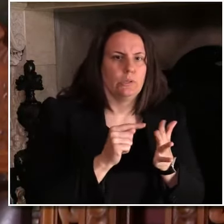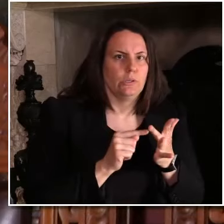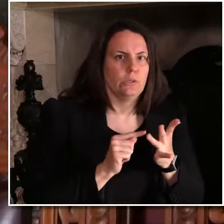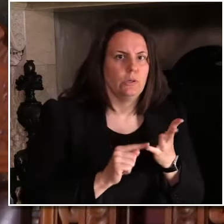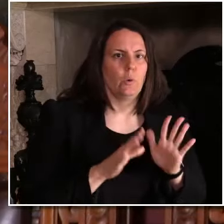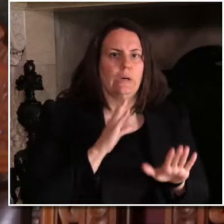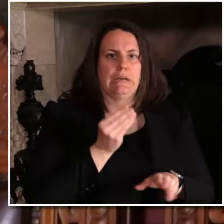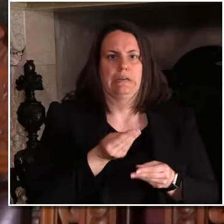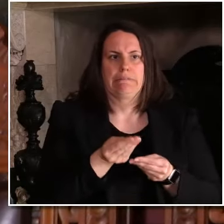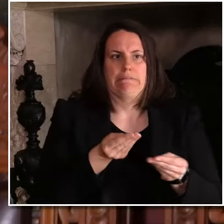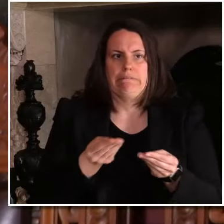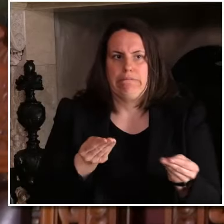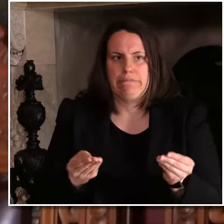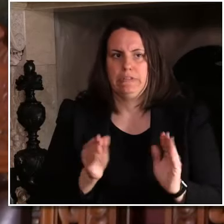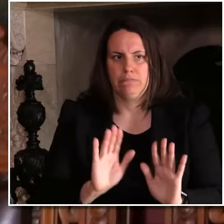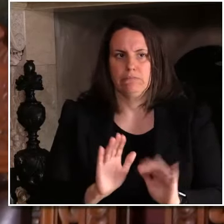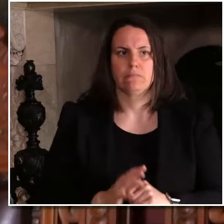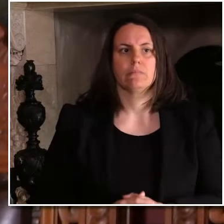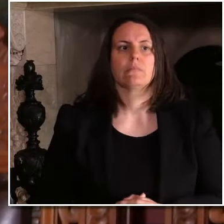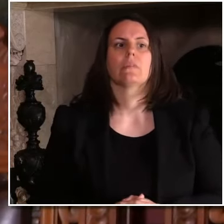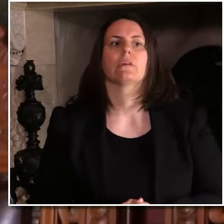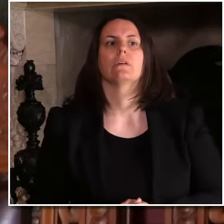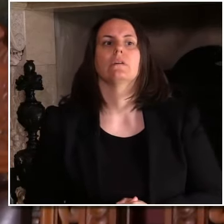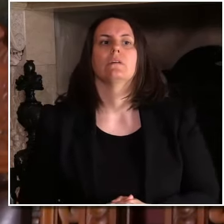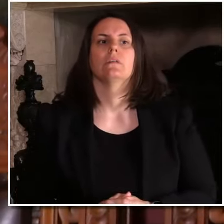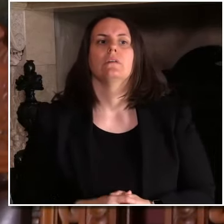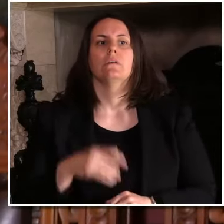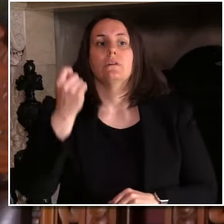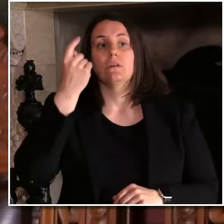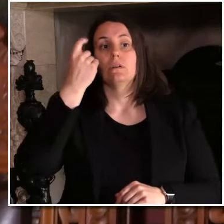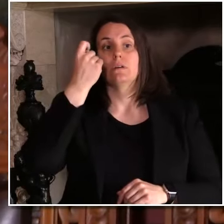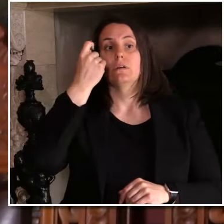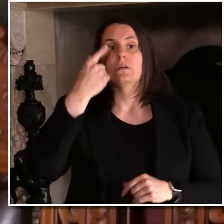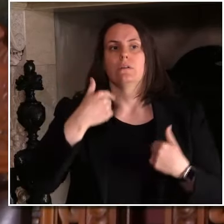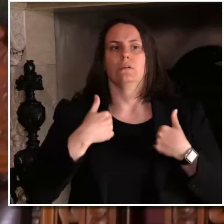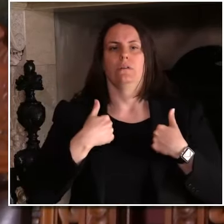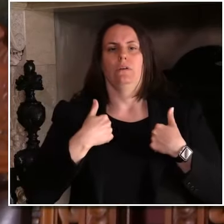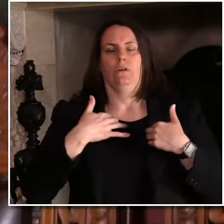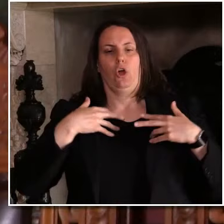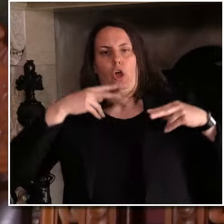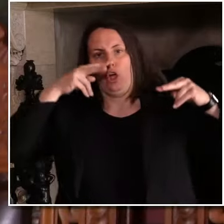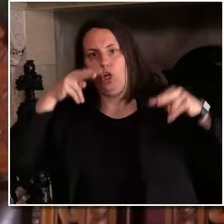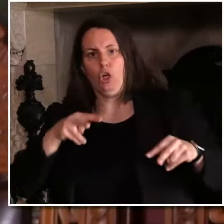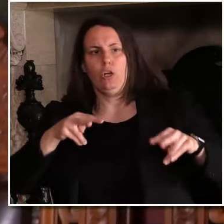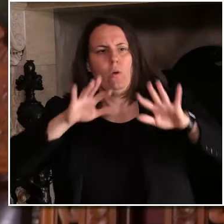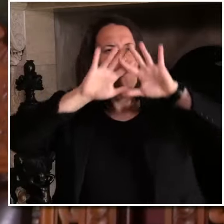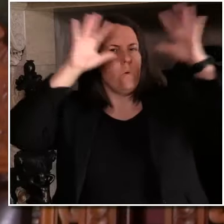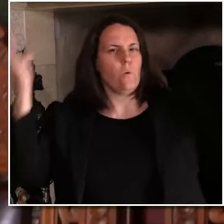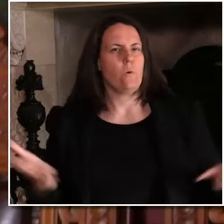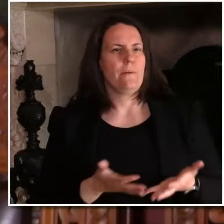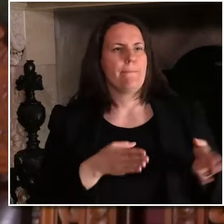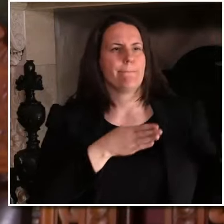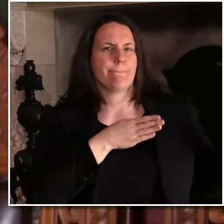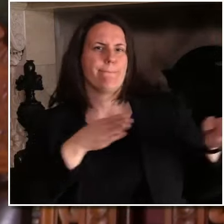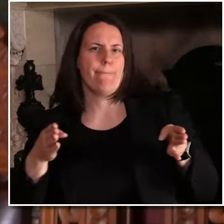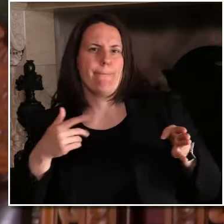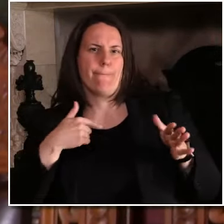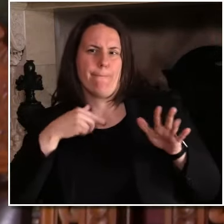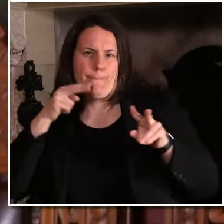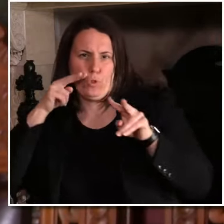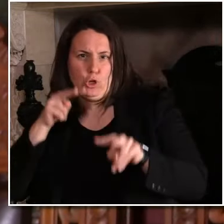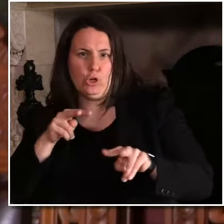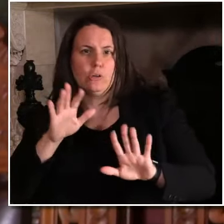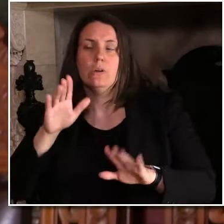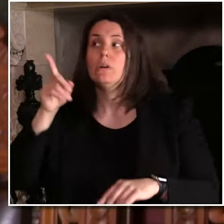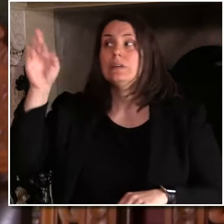Bounce Back plan was be able to provide some direction and guidance so the public knows where, once we meet these really critically